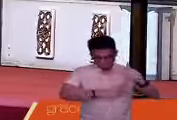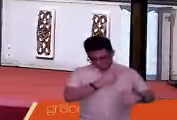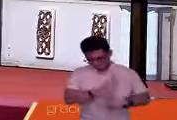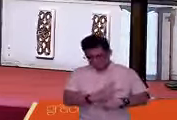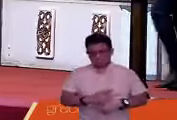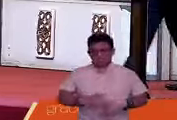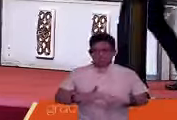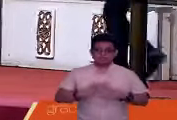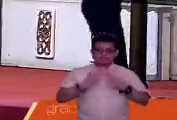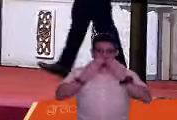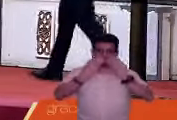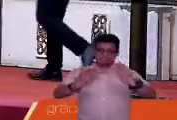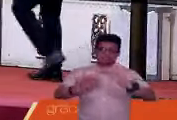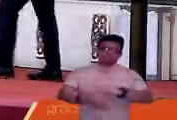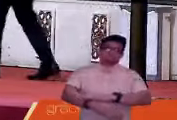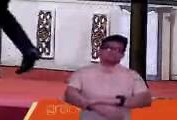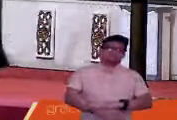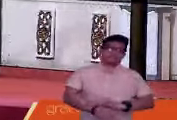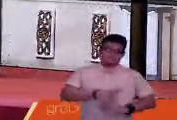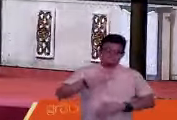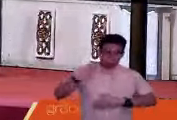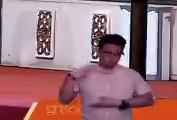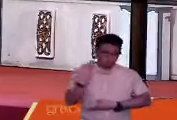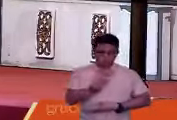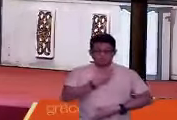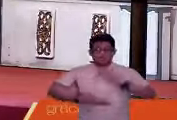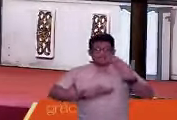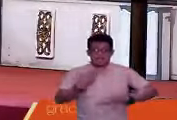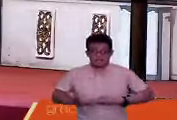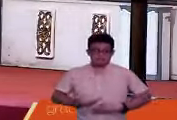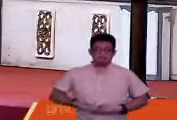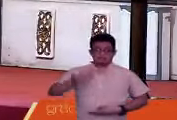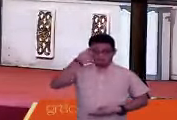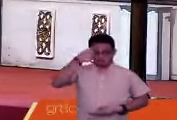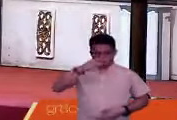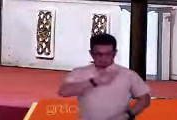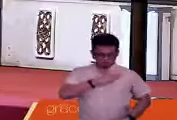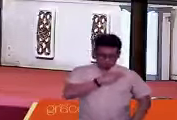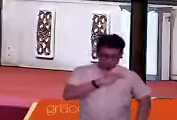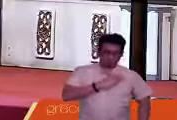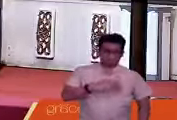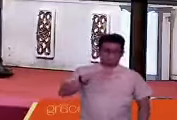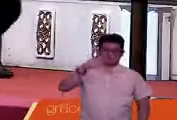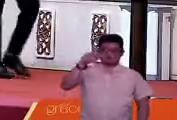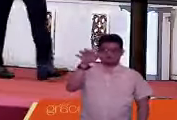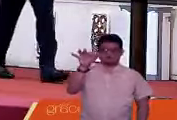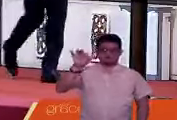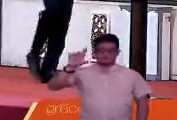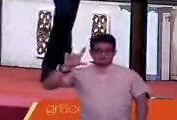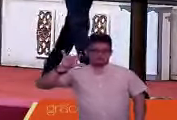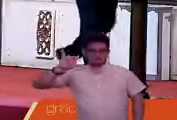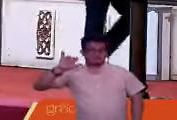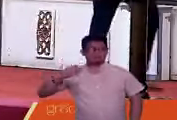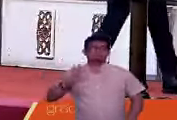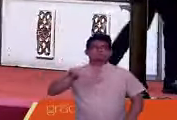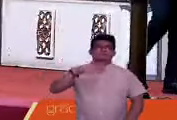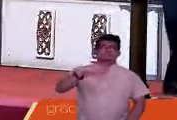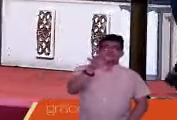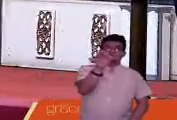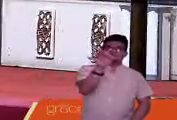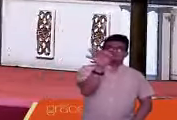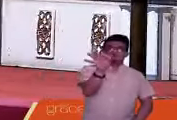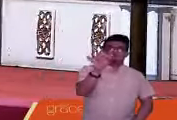for Dr. Miss Feliselda, and I'm glad that the work in Congo and Zambia is going on, and we